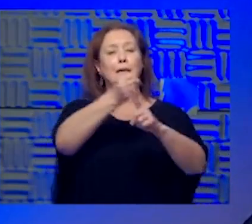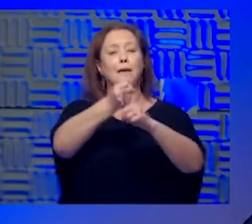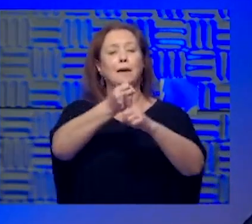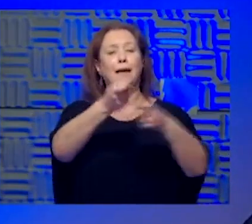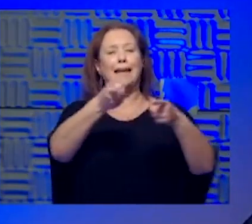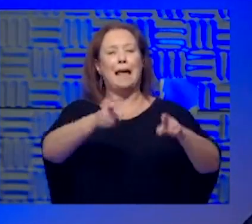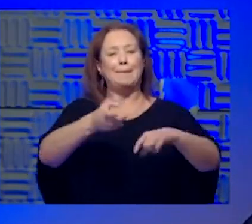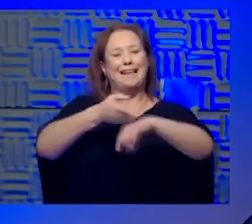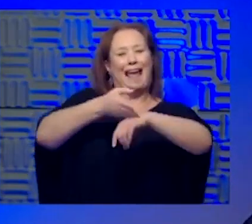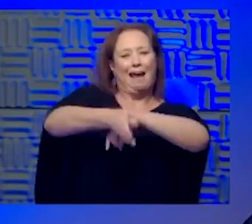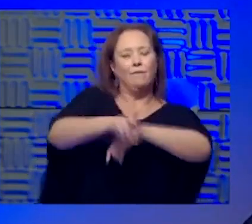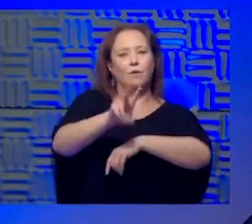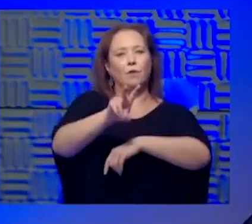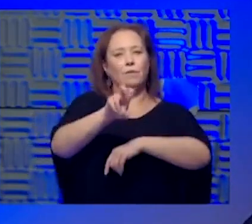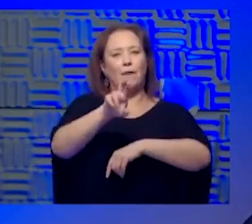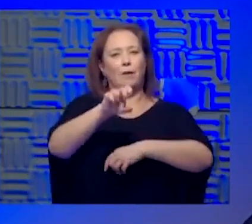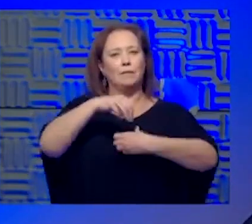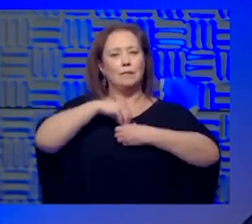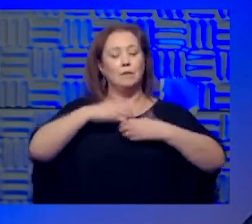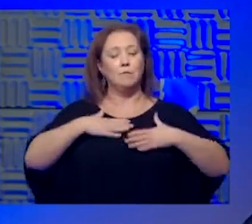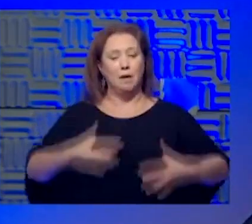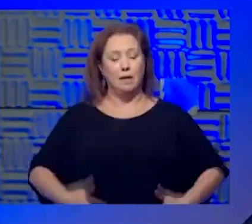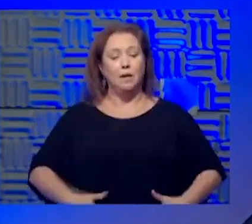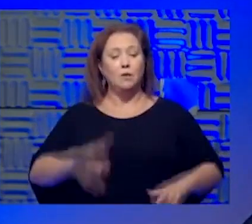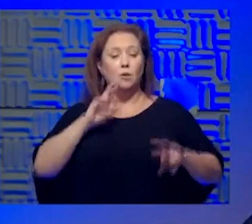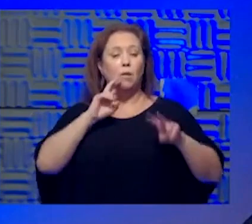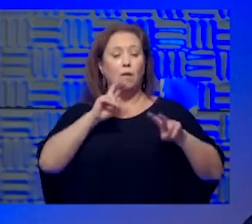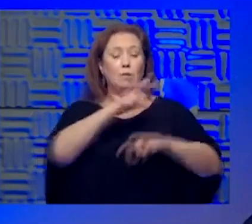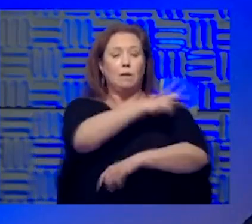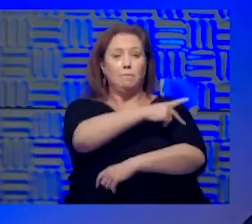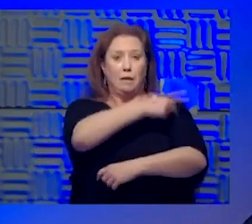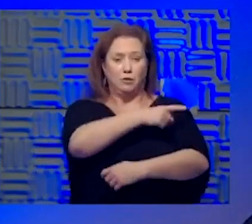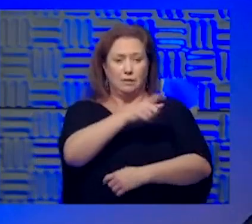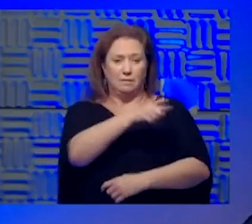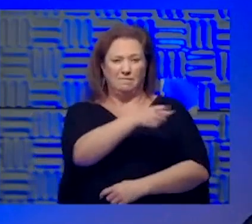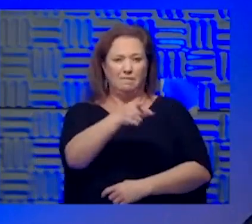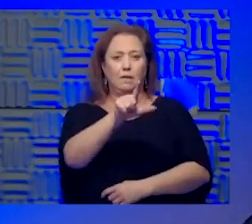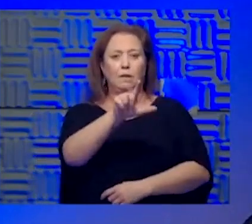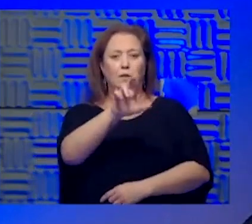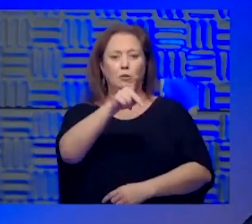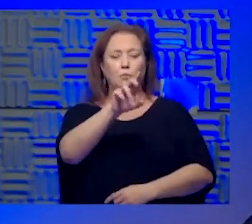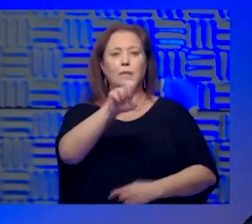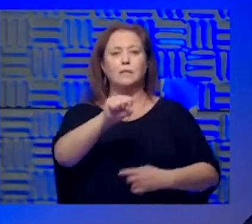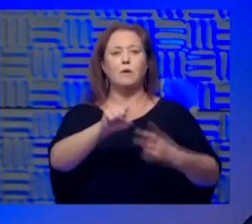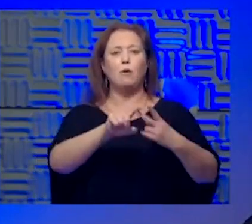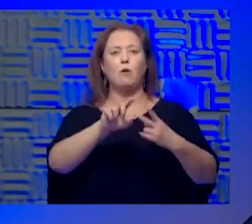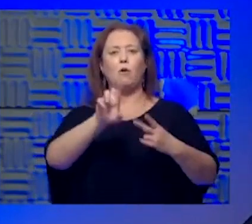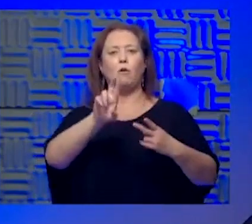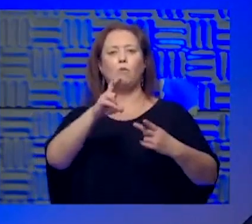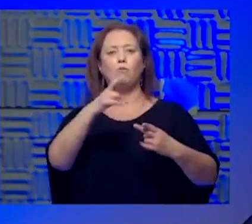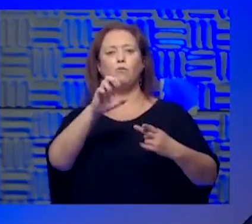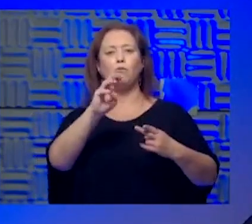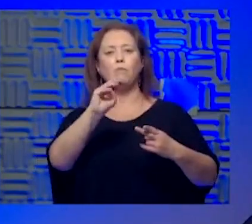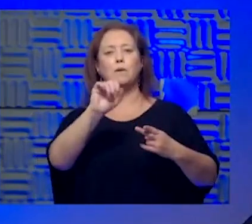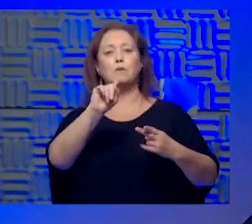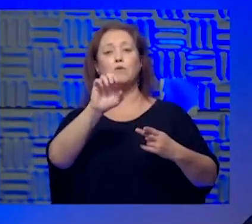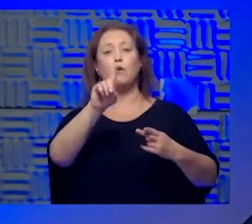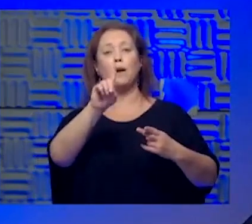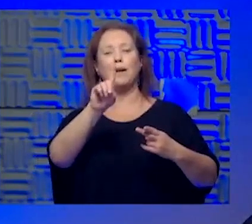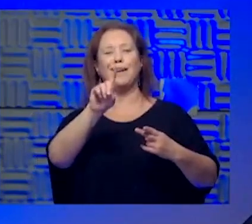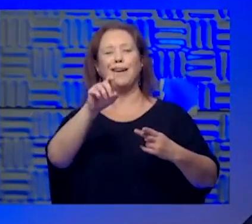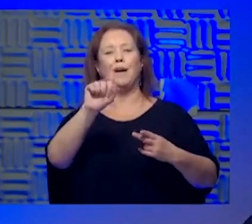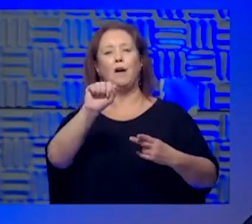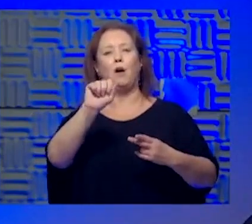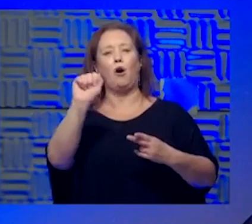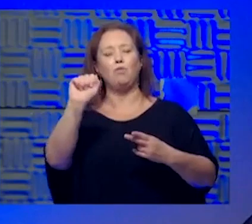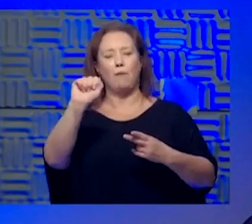who are either have lupus or rheumatoid arthritis who have been on chronic hydroxychloroquine. They've looked